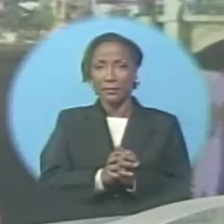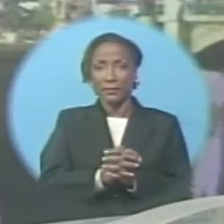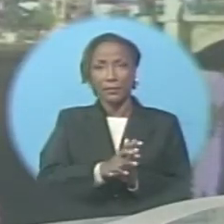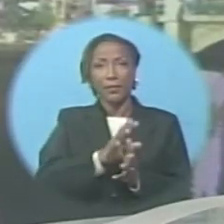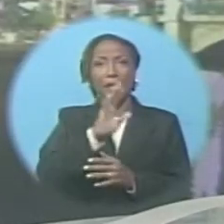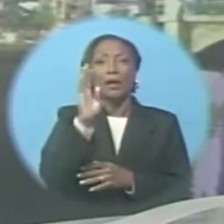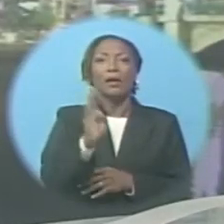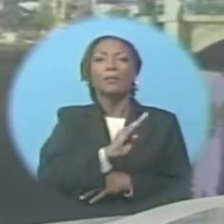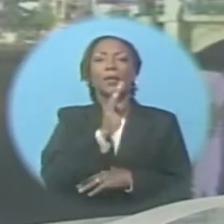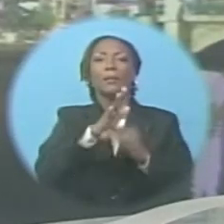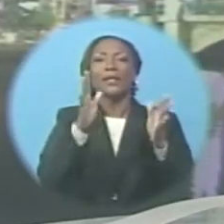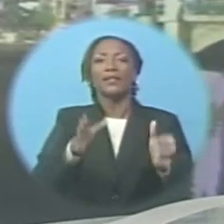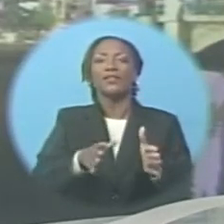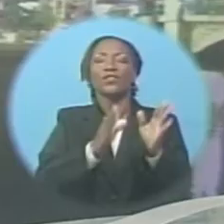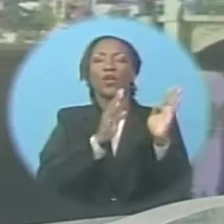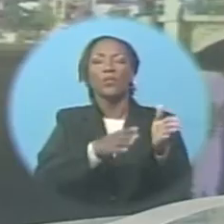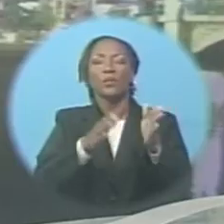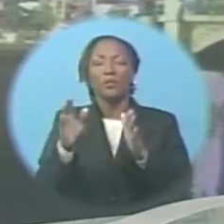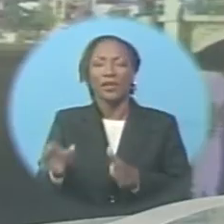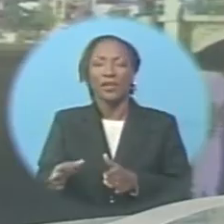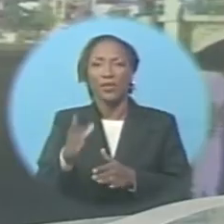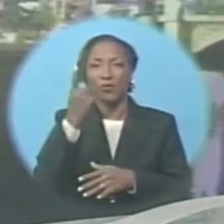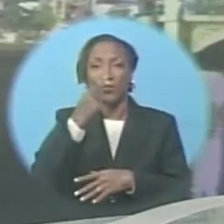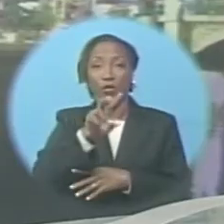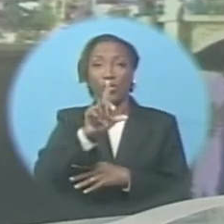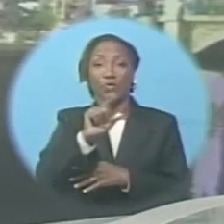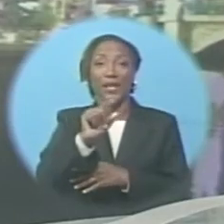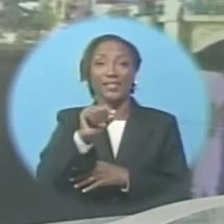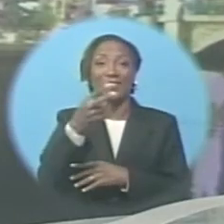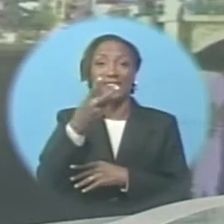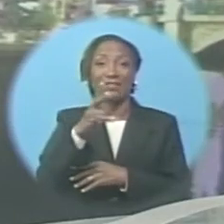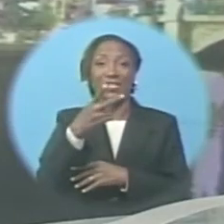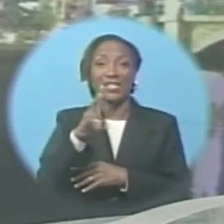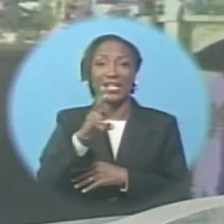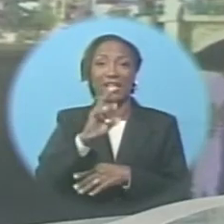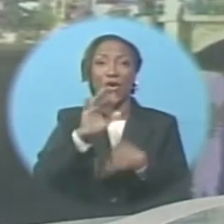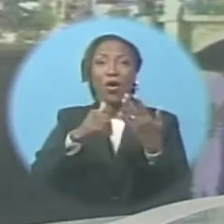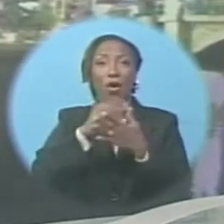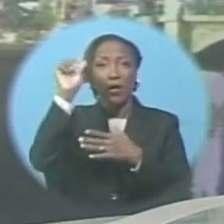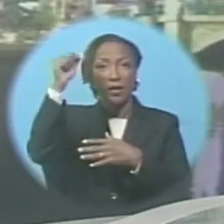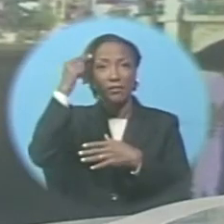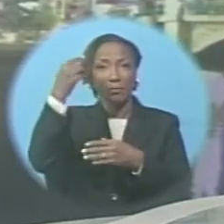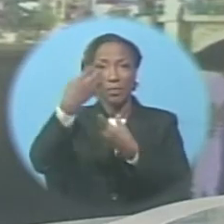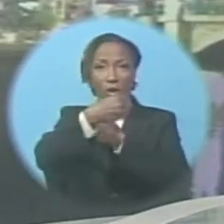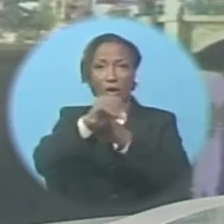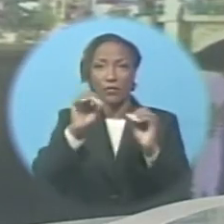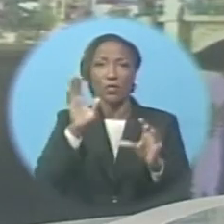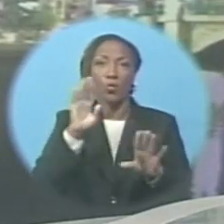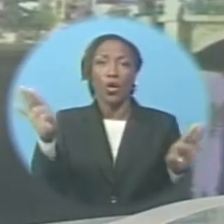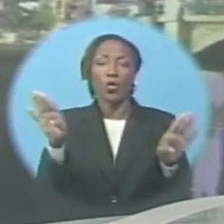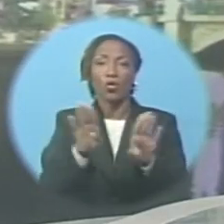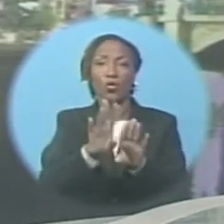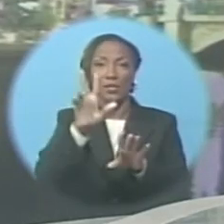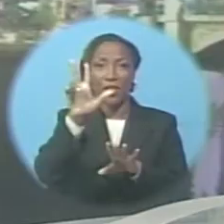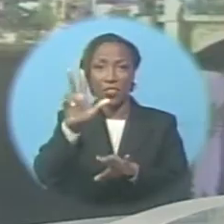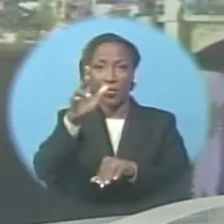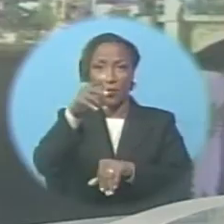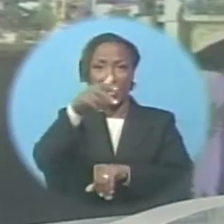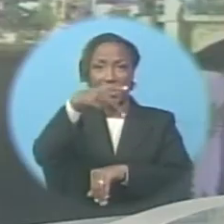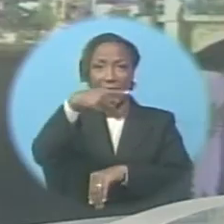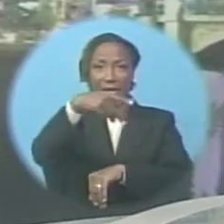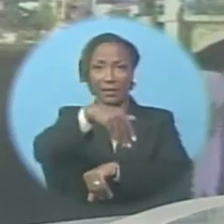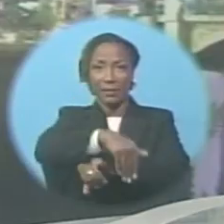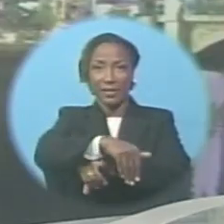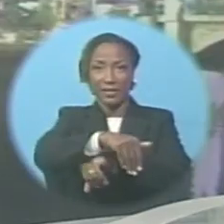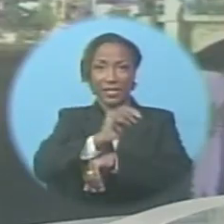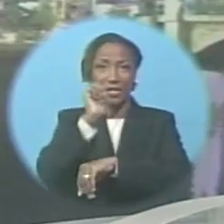As Barbadians prepare to usher in 2017, word is that all government offices will close at 3 p.m. tomorrow, Friday, December